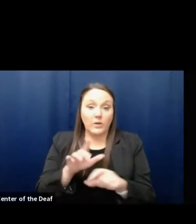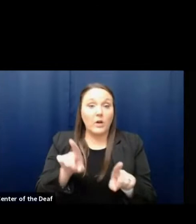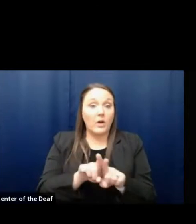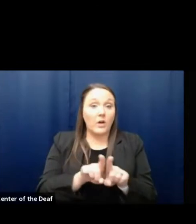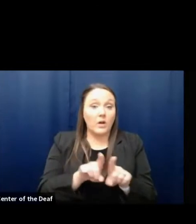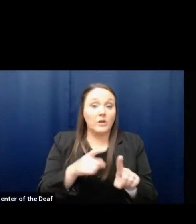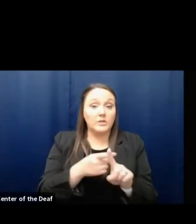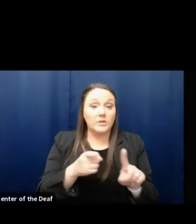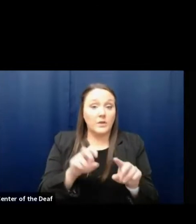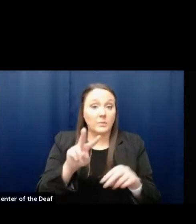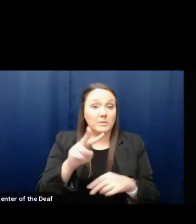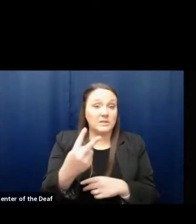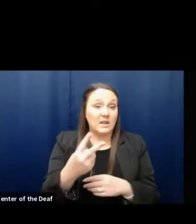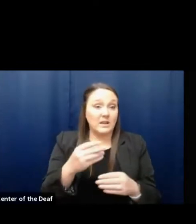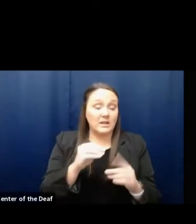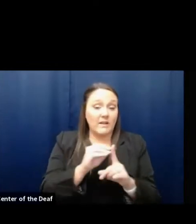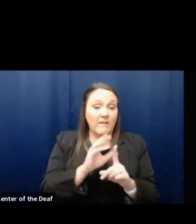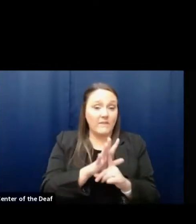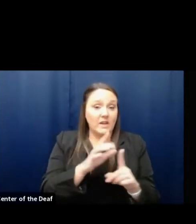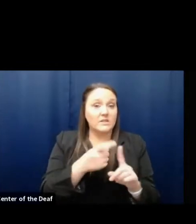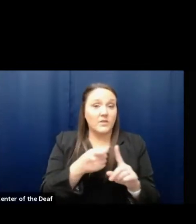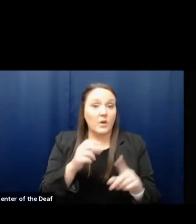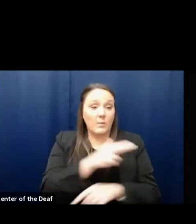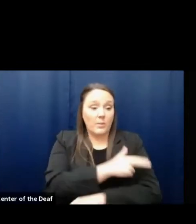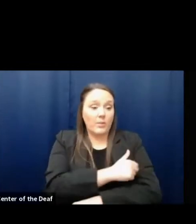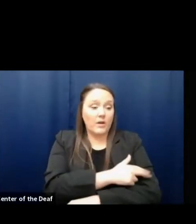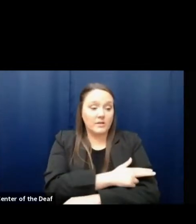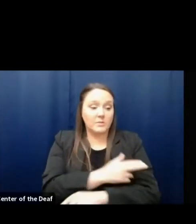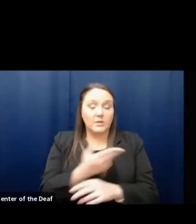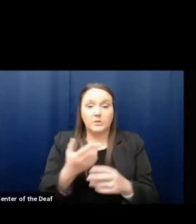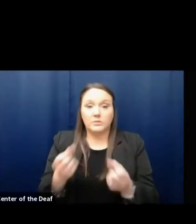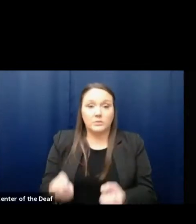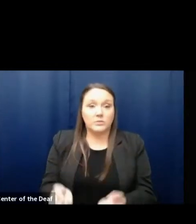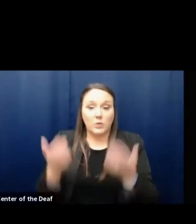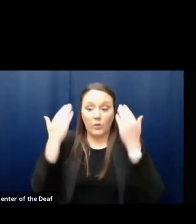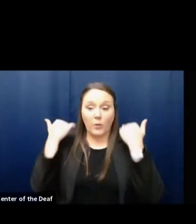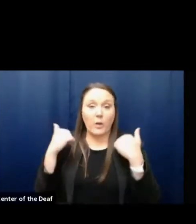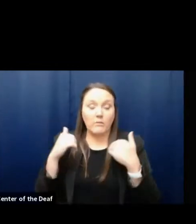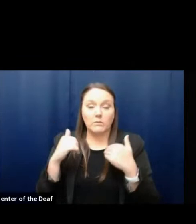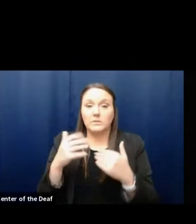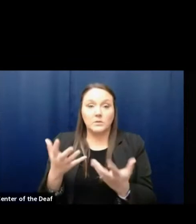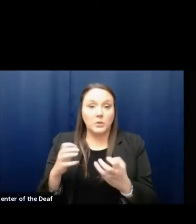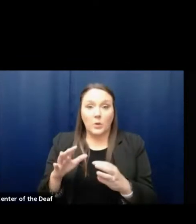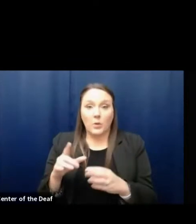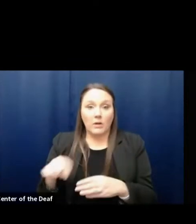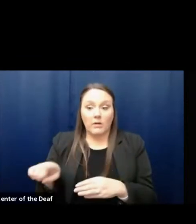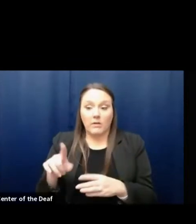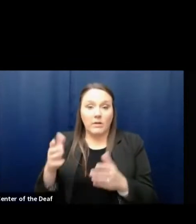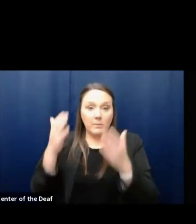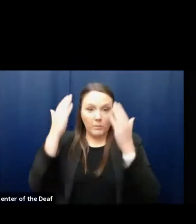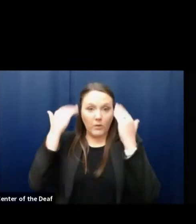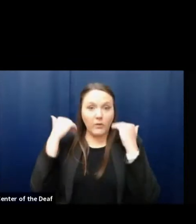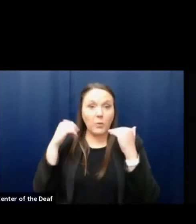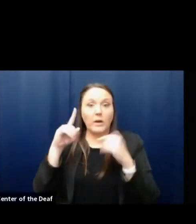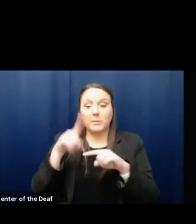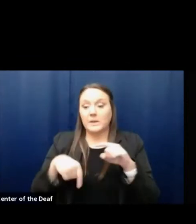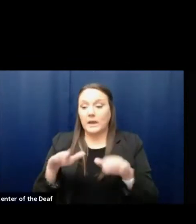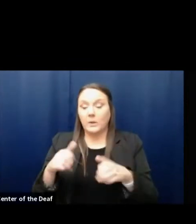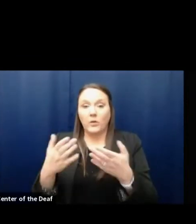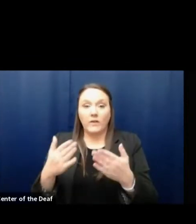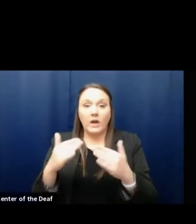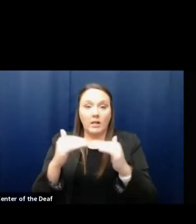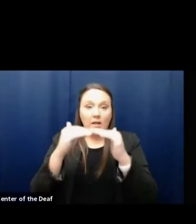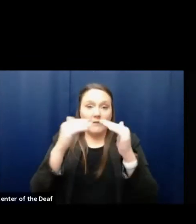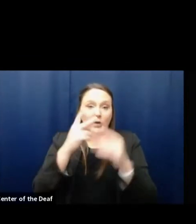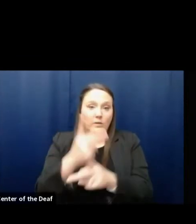having secondary effects if the hospitals have increased burden and can't provide the level of care that they traditionally